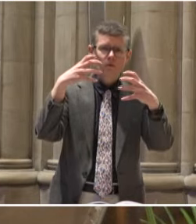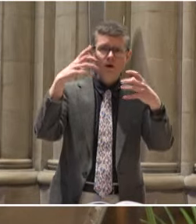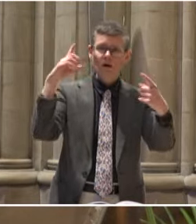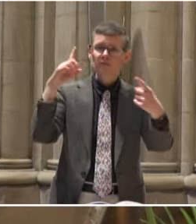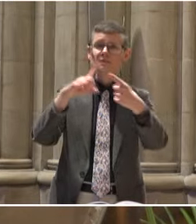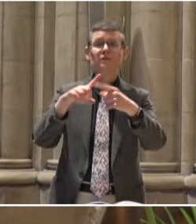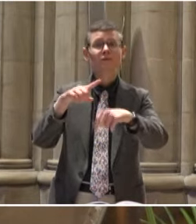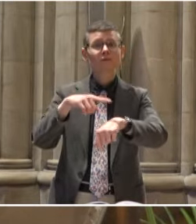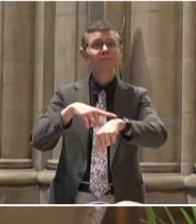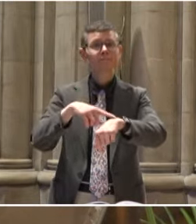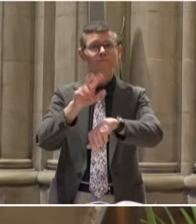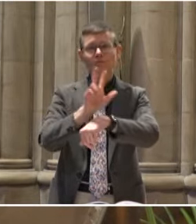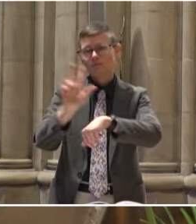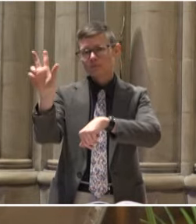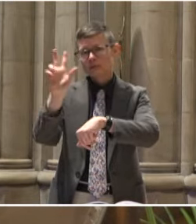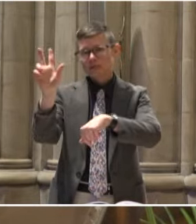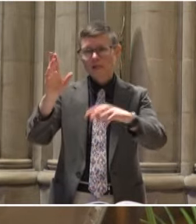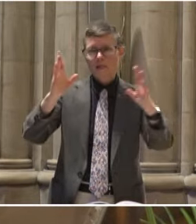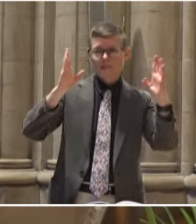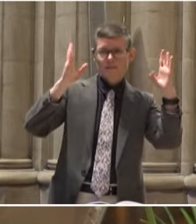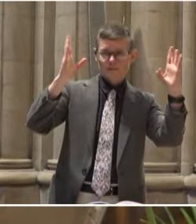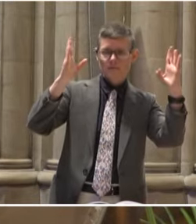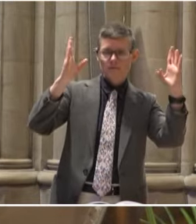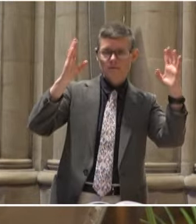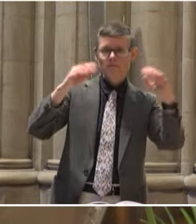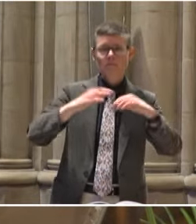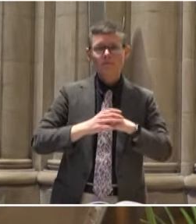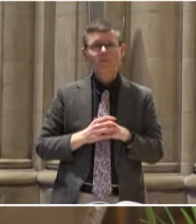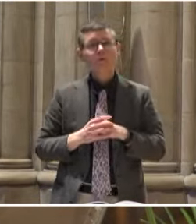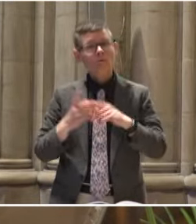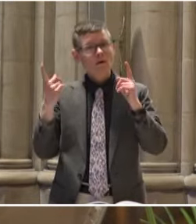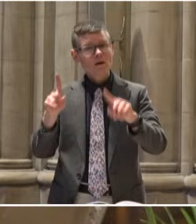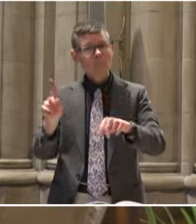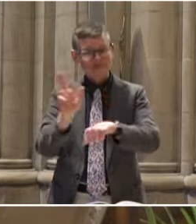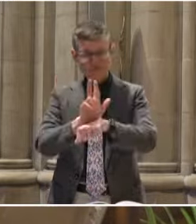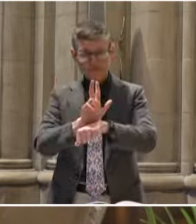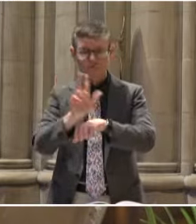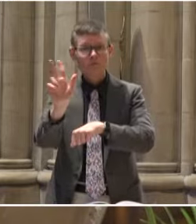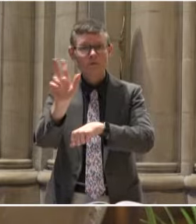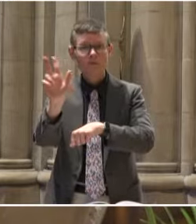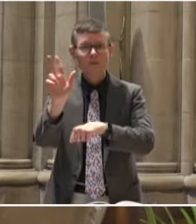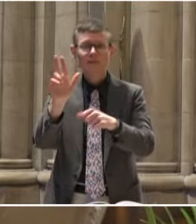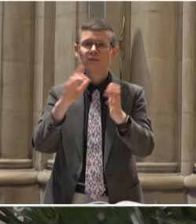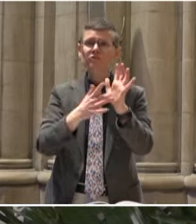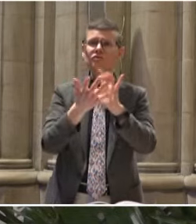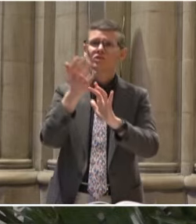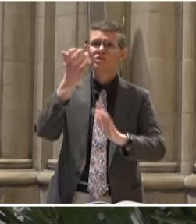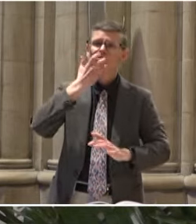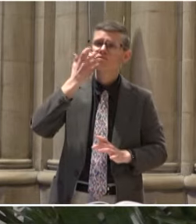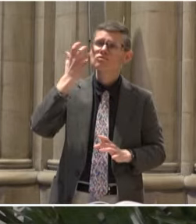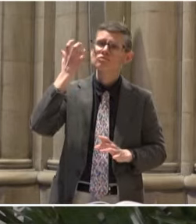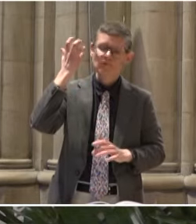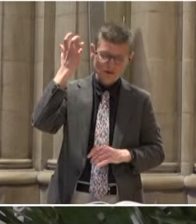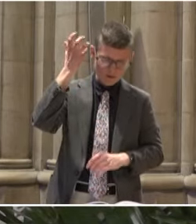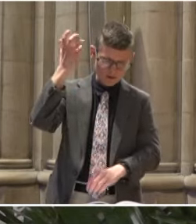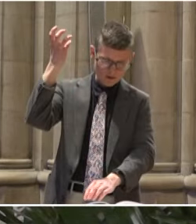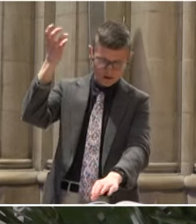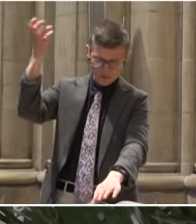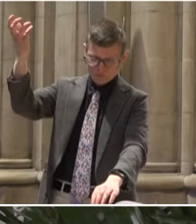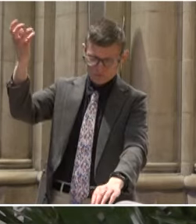3 p.m. At 3:00, Jesus cried out with a loud